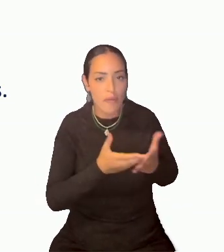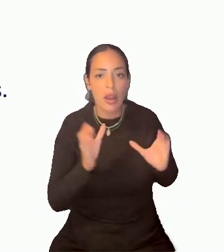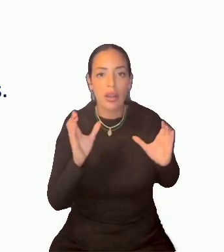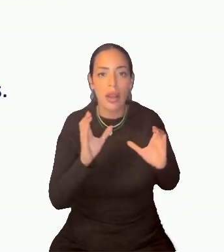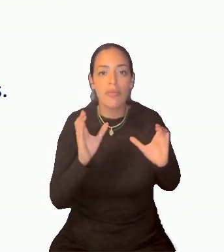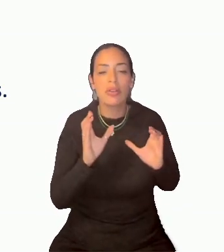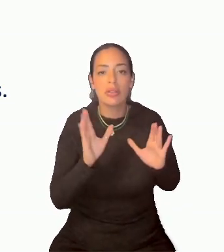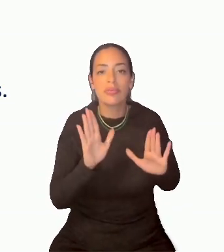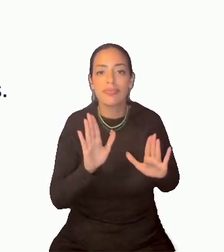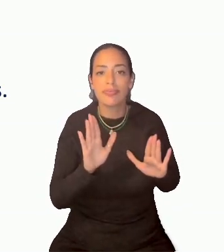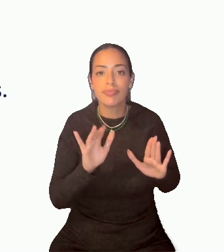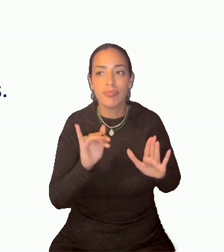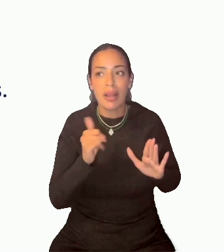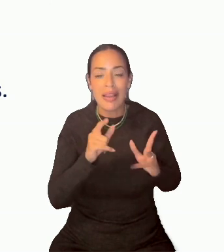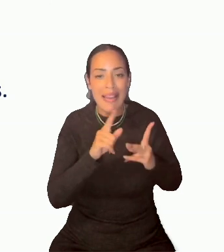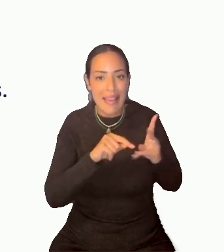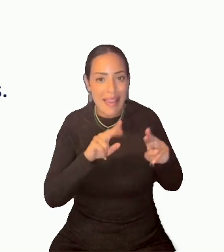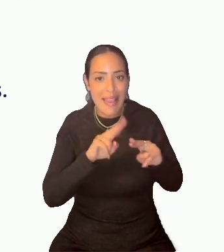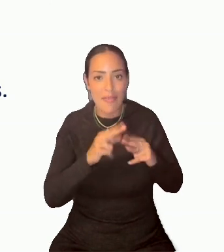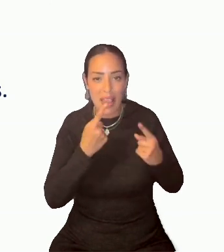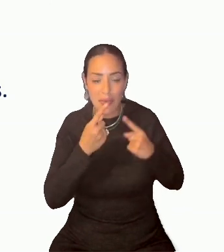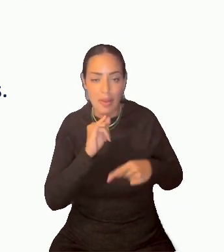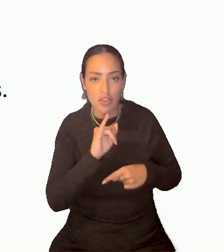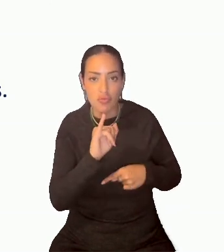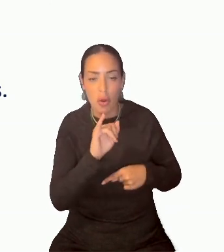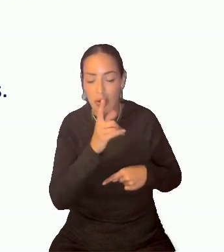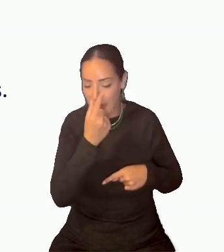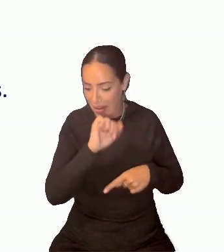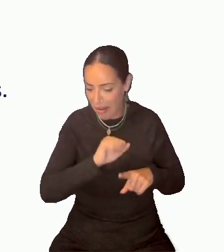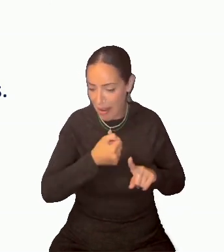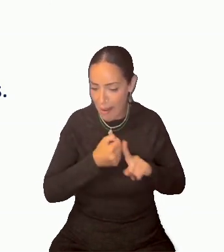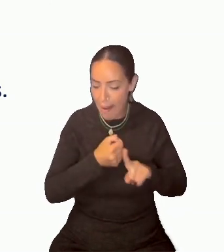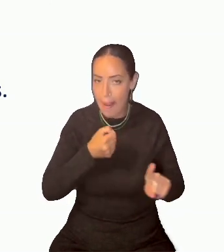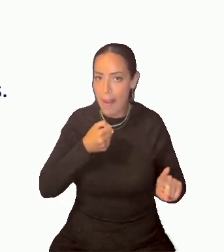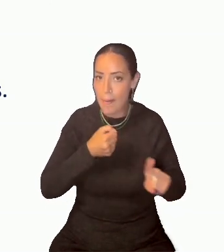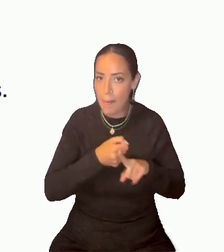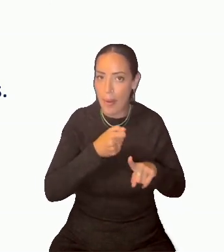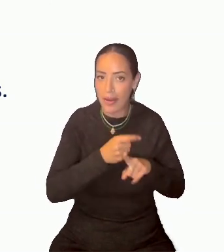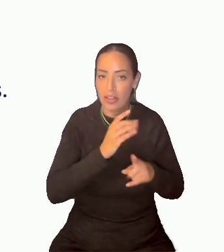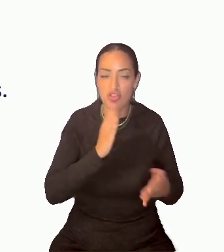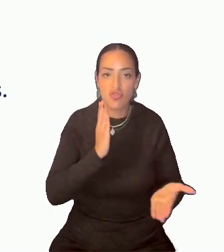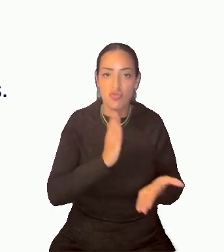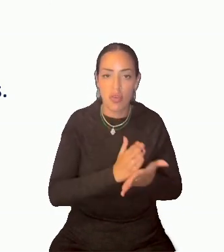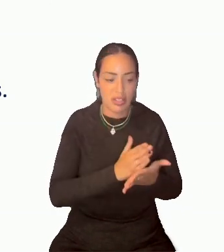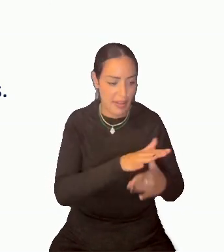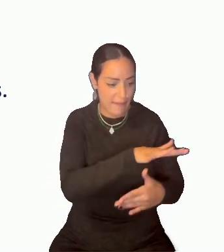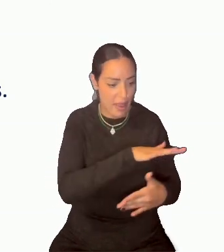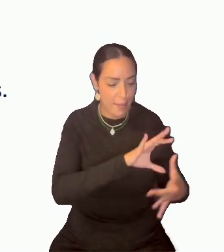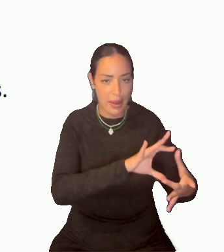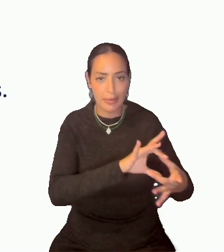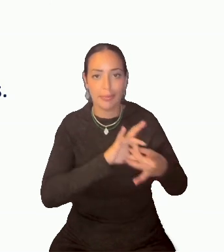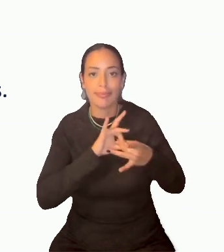if this later turns out not to be accurate, then it can impact on the extent to which a family trusts you and the wider organisation that you